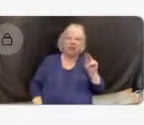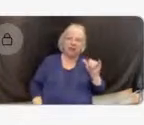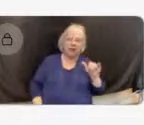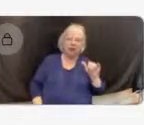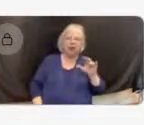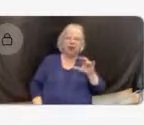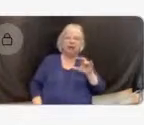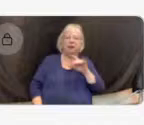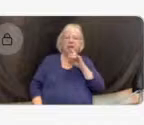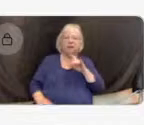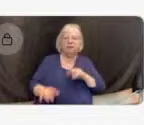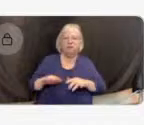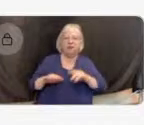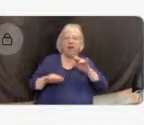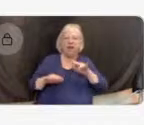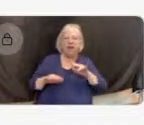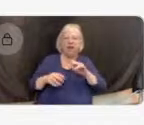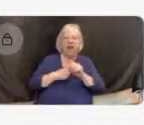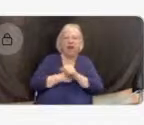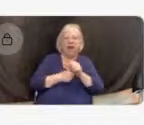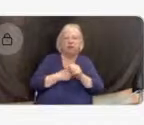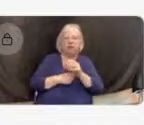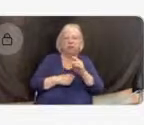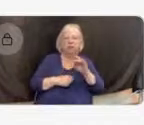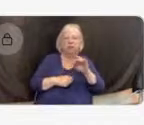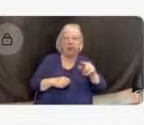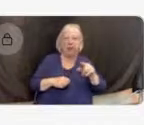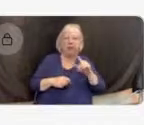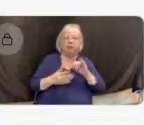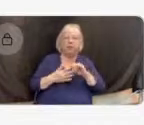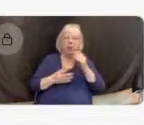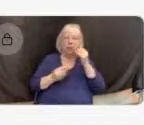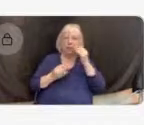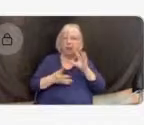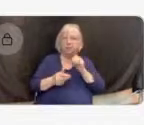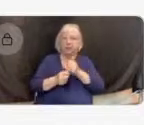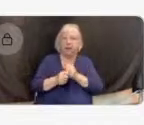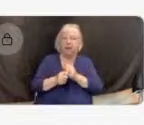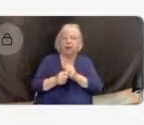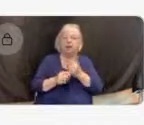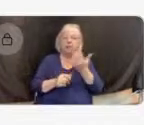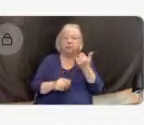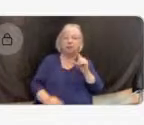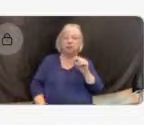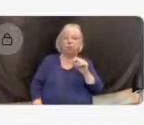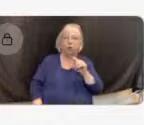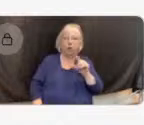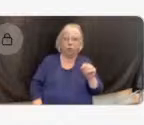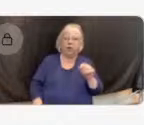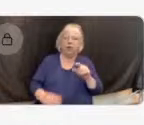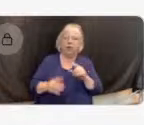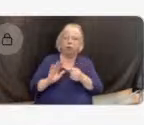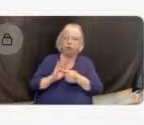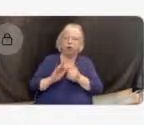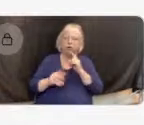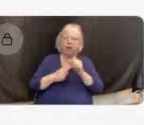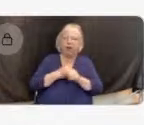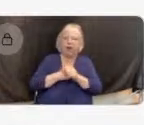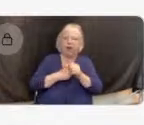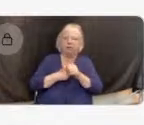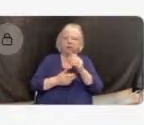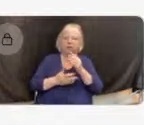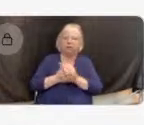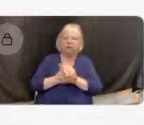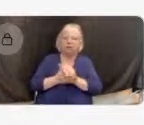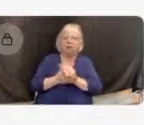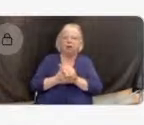2020. The study shows the hazard study that stopped the northern limit